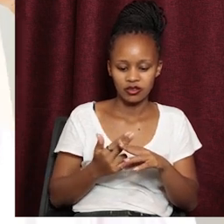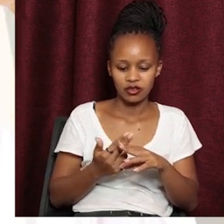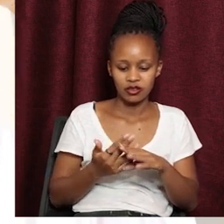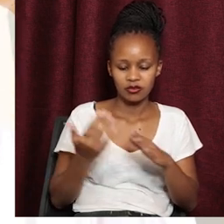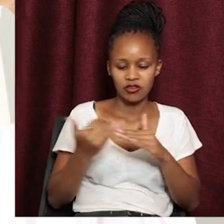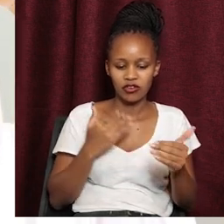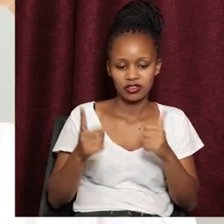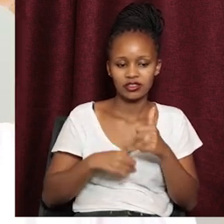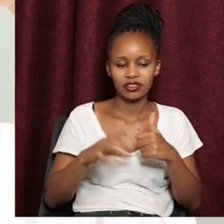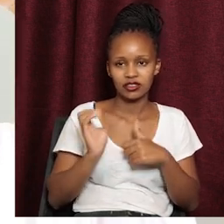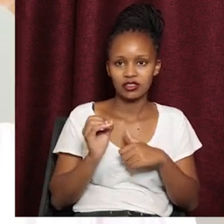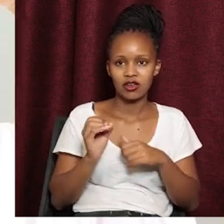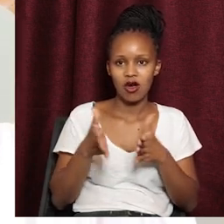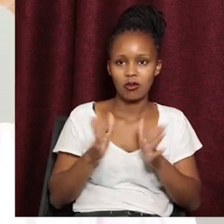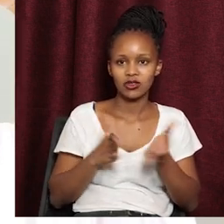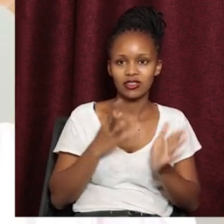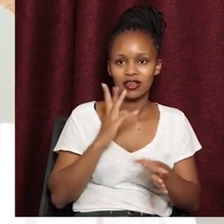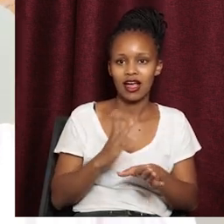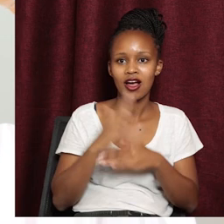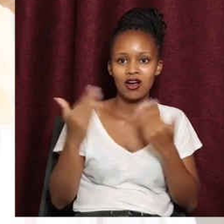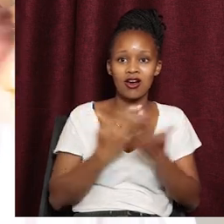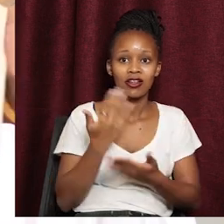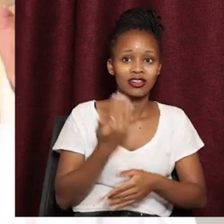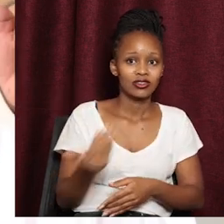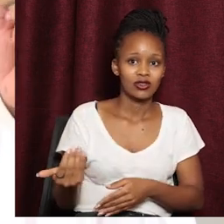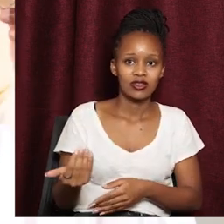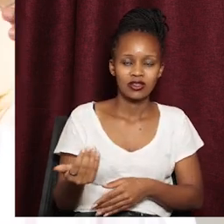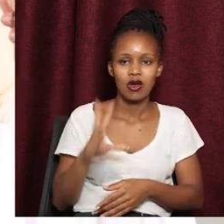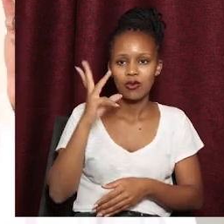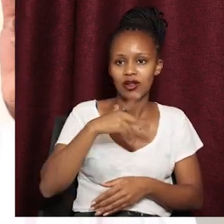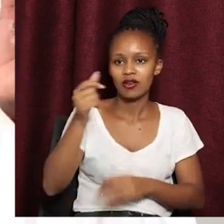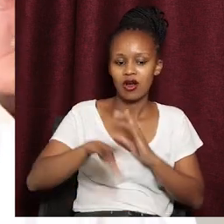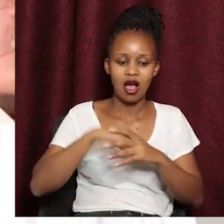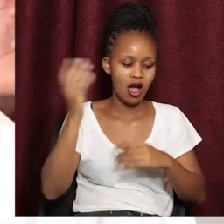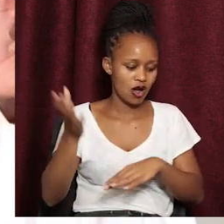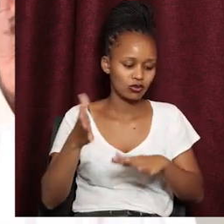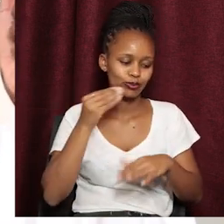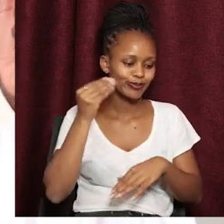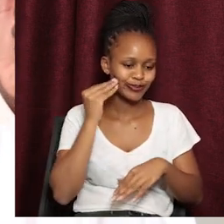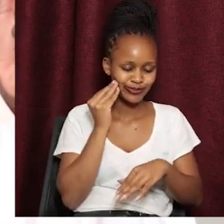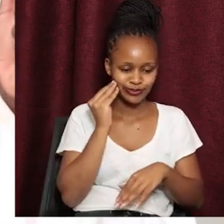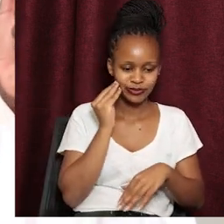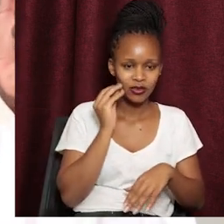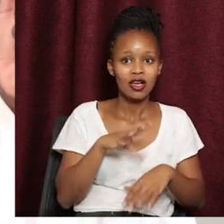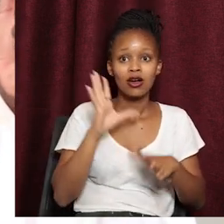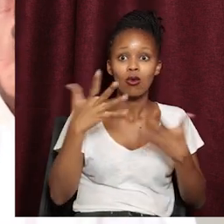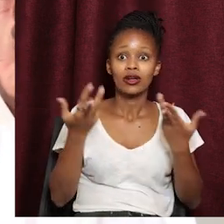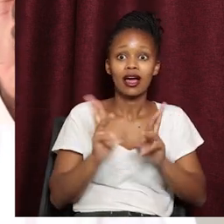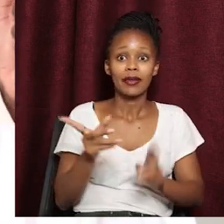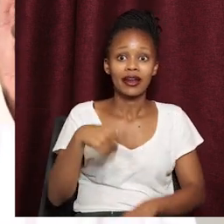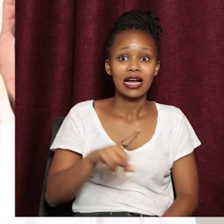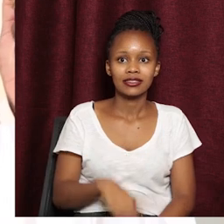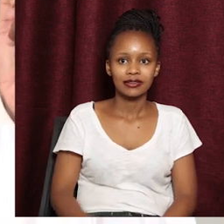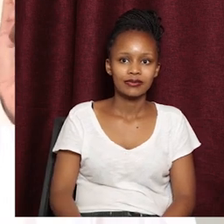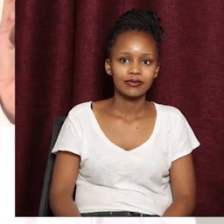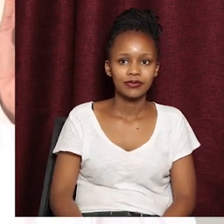chances are all these children will have gone out of the cage. So what will happen to us?